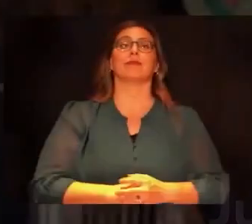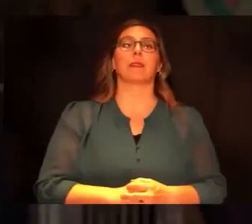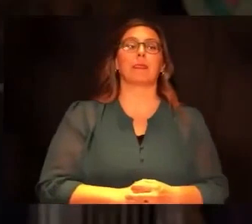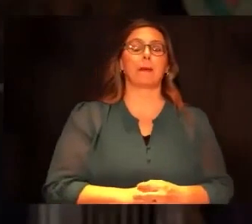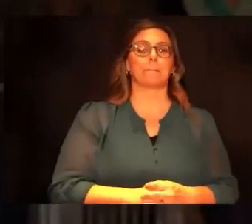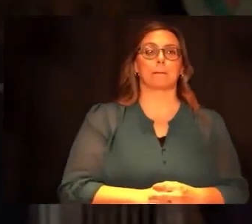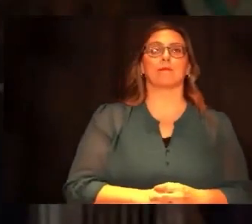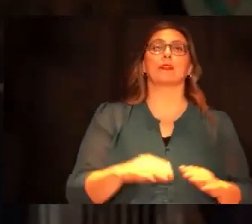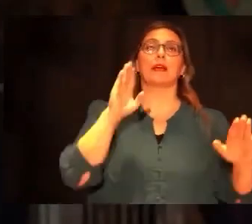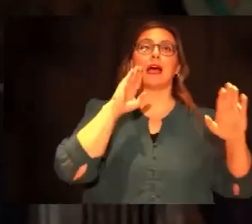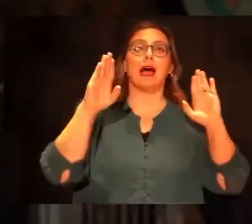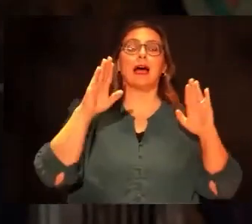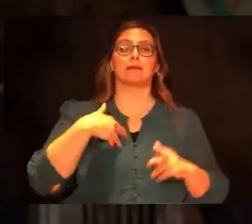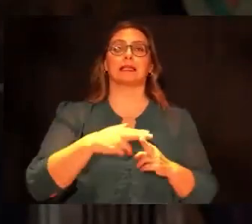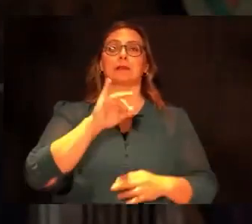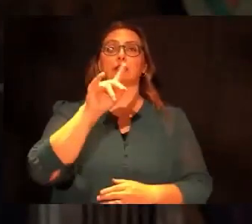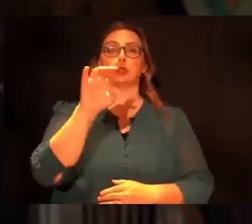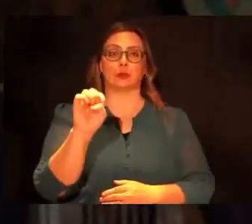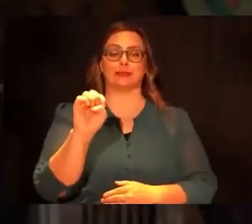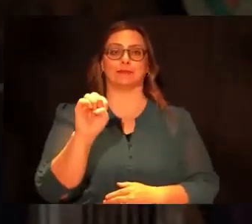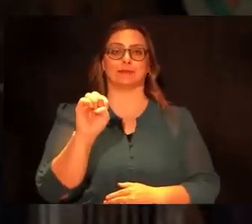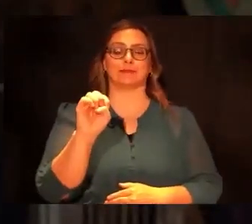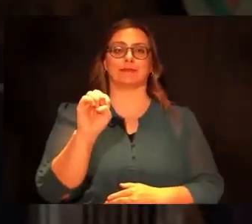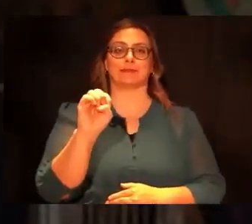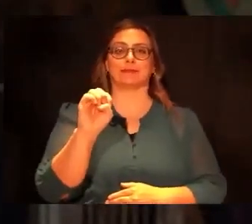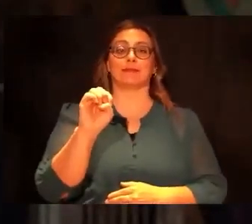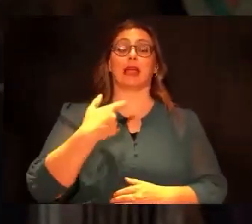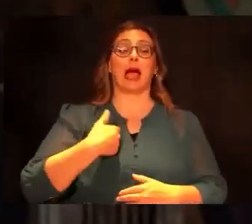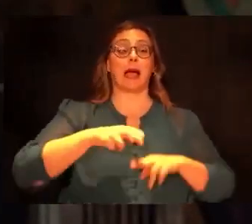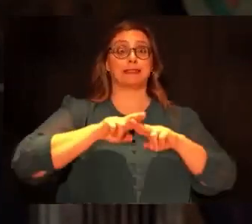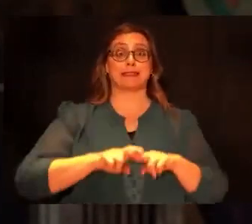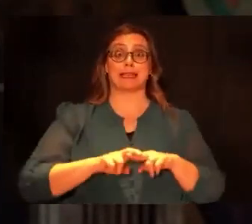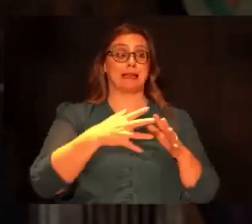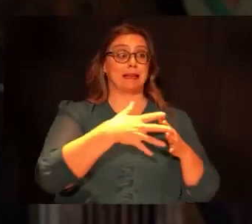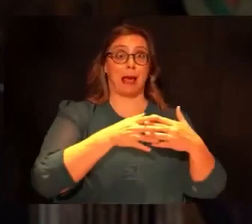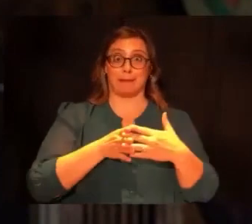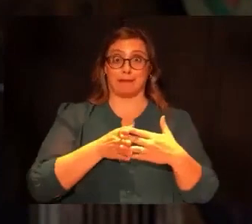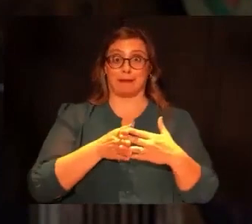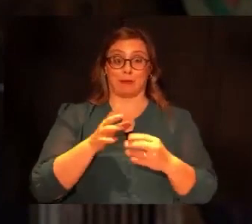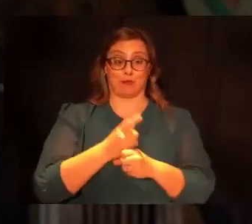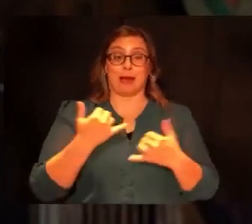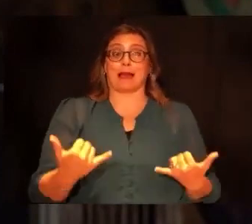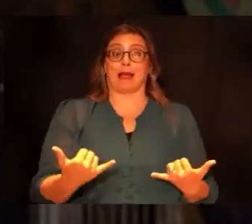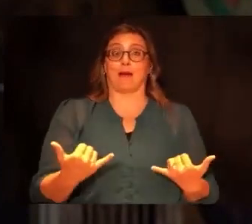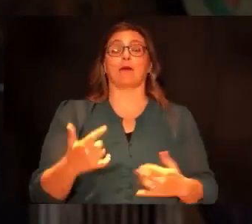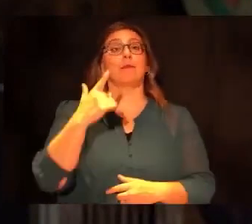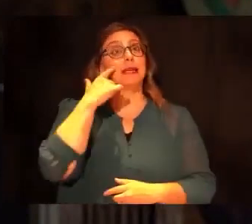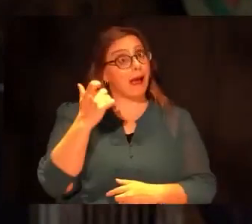Hi, I'm Jude, and I'm sitting in this cabin right now because